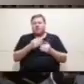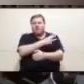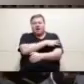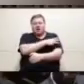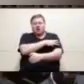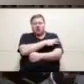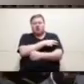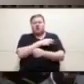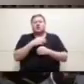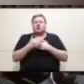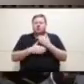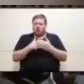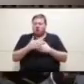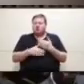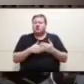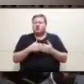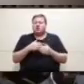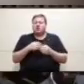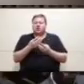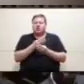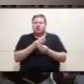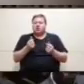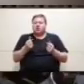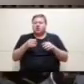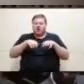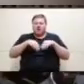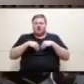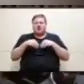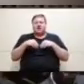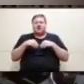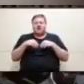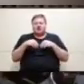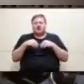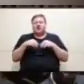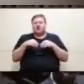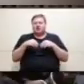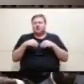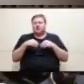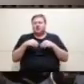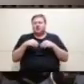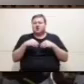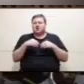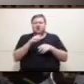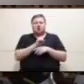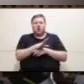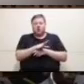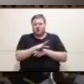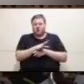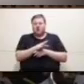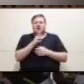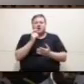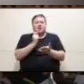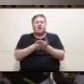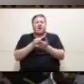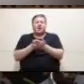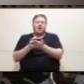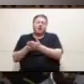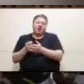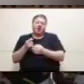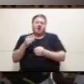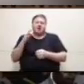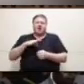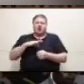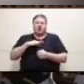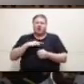a resolution in terms of accepting the secondment, and as we were preparing for the payment of salaries, we were